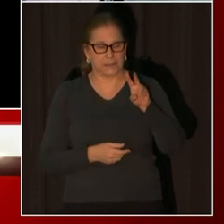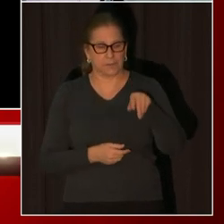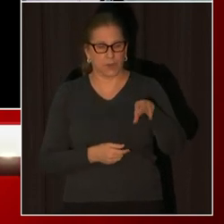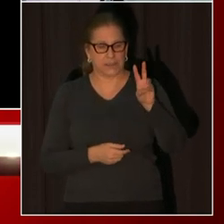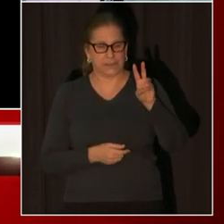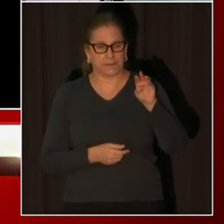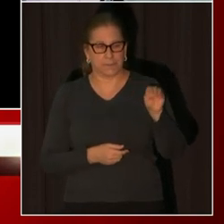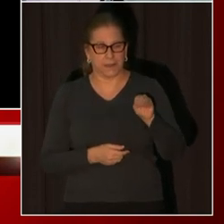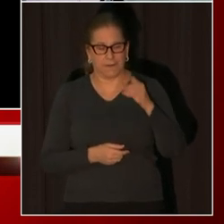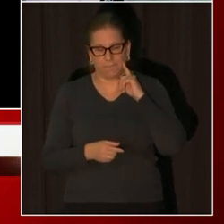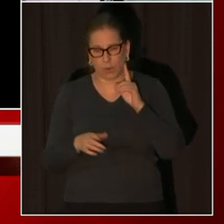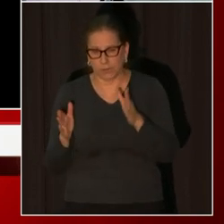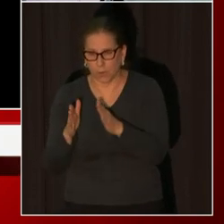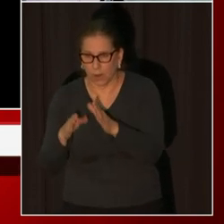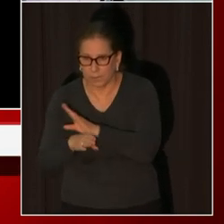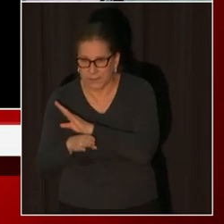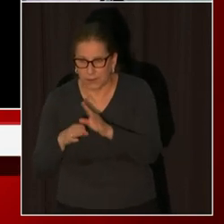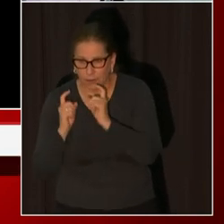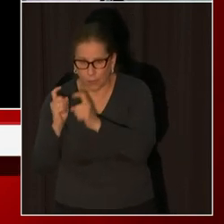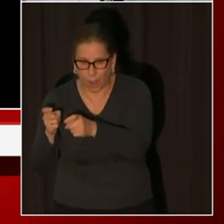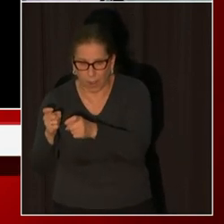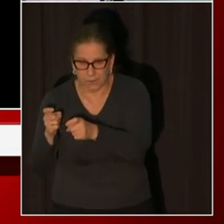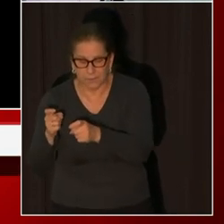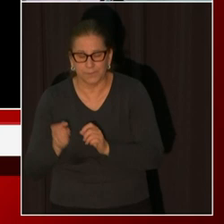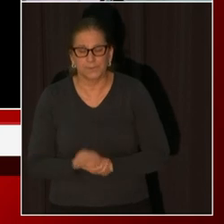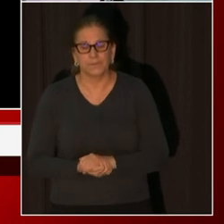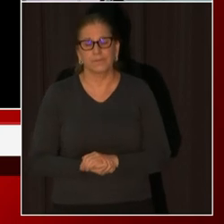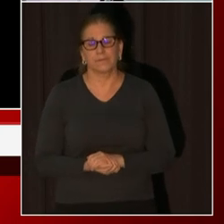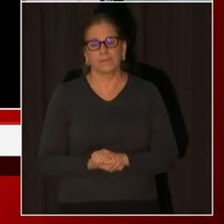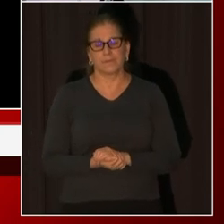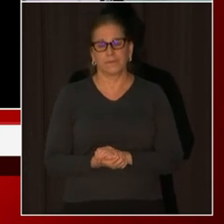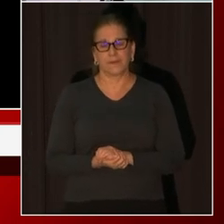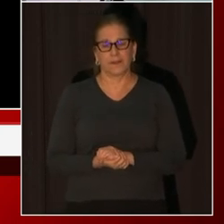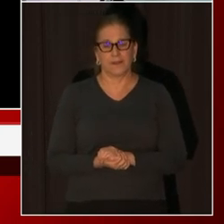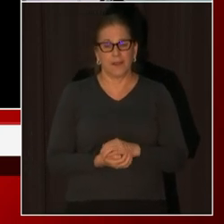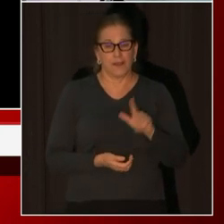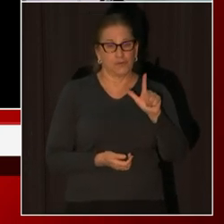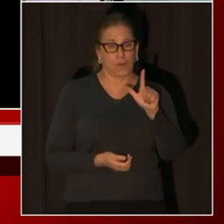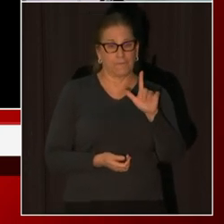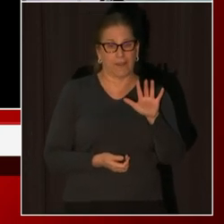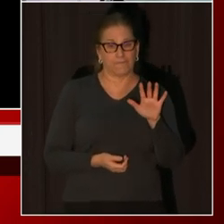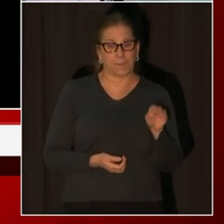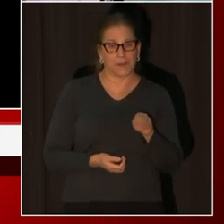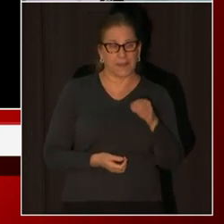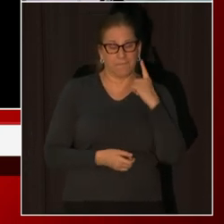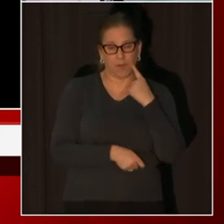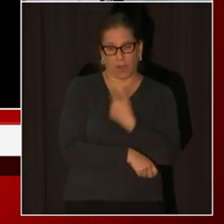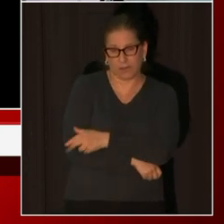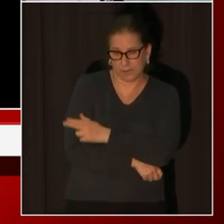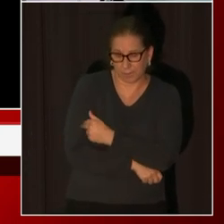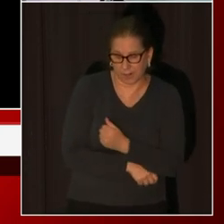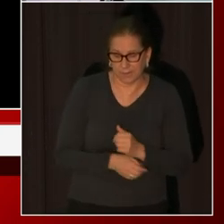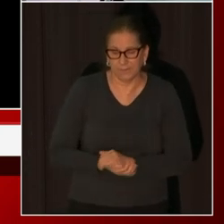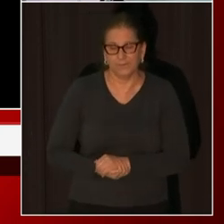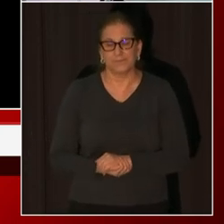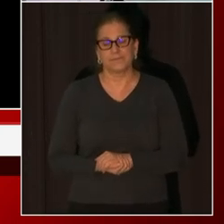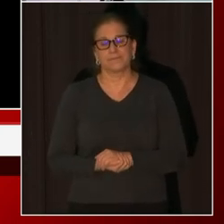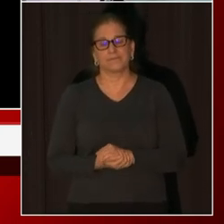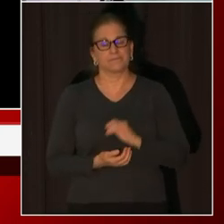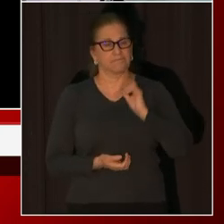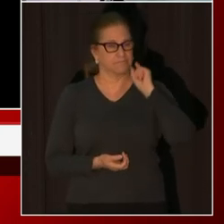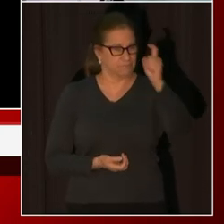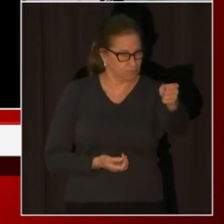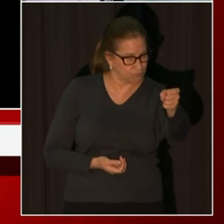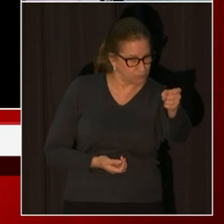business grants and additional robust retail grants, $25 million in direct hospital assistance to district